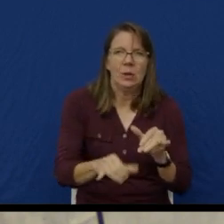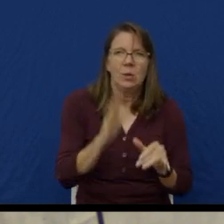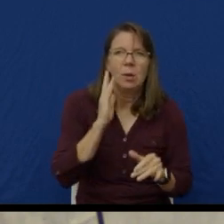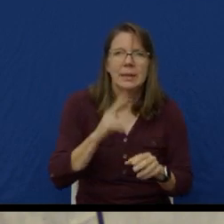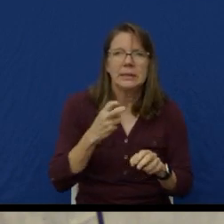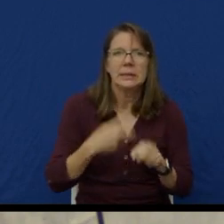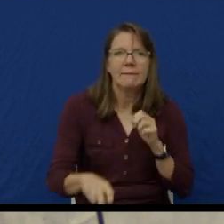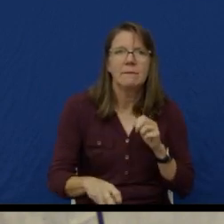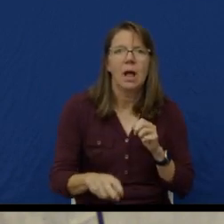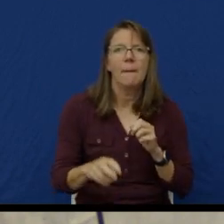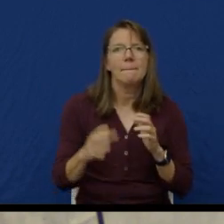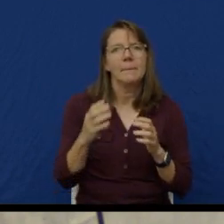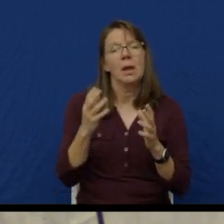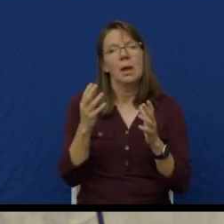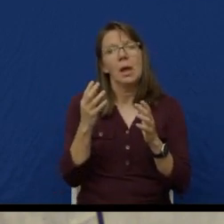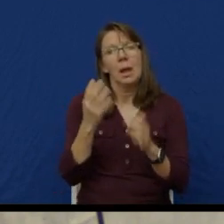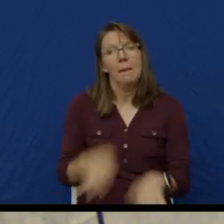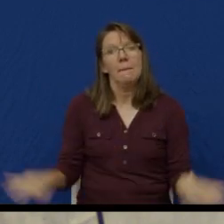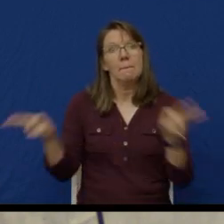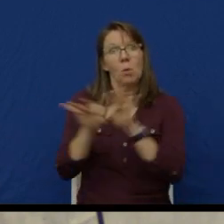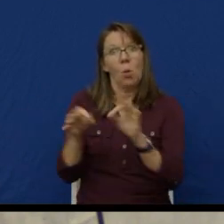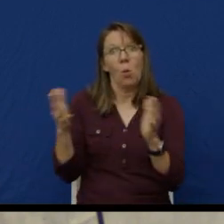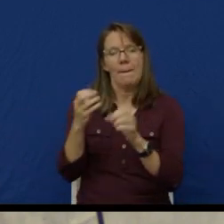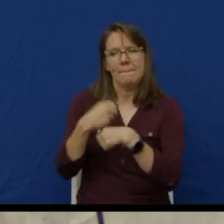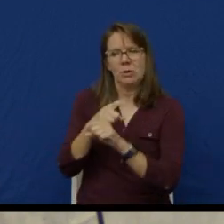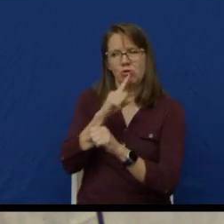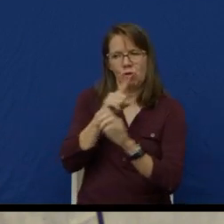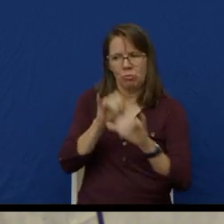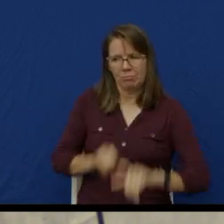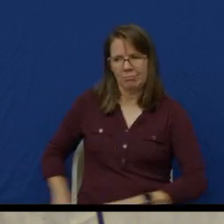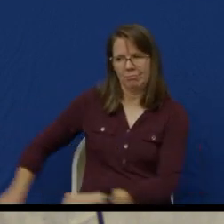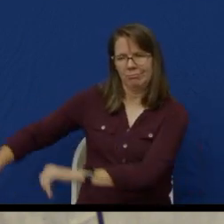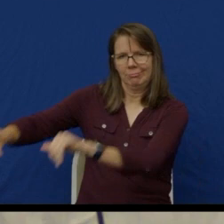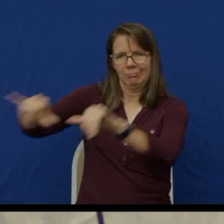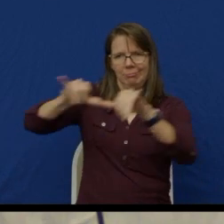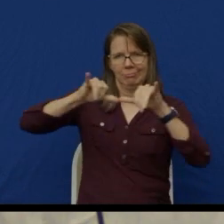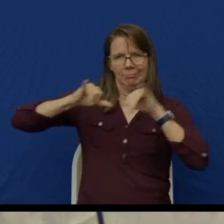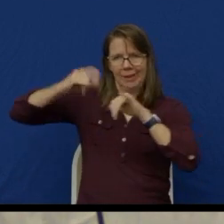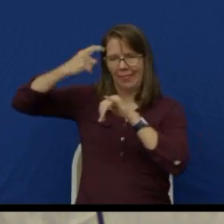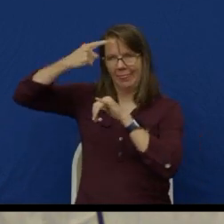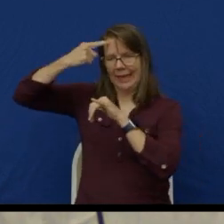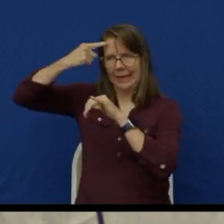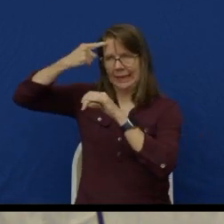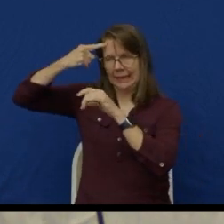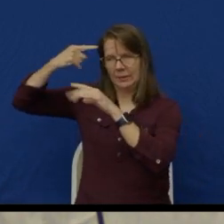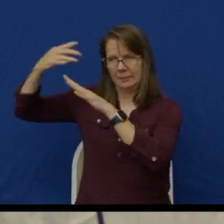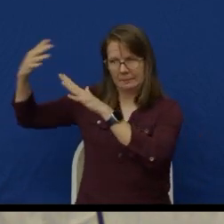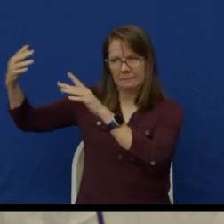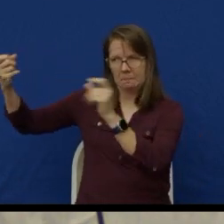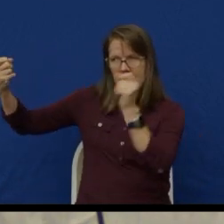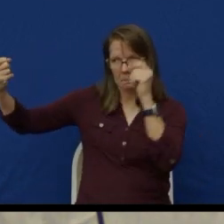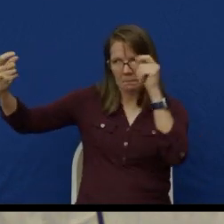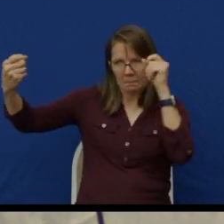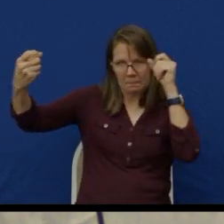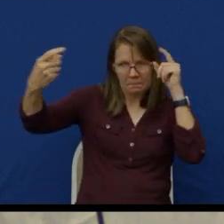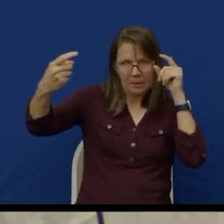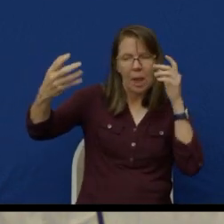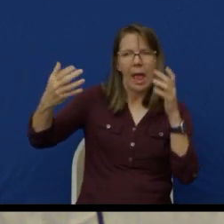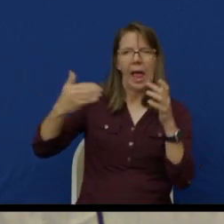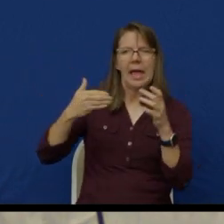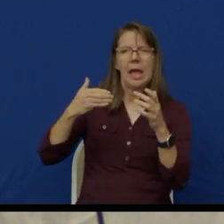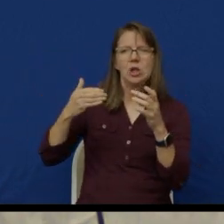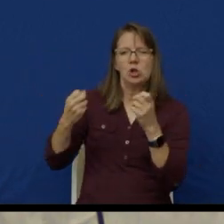everybody on the same page and making a couple of really specific requests that we can all support.